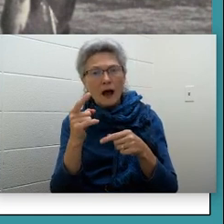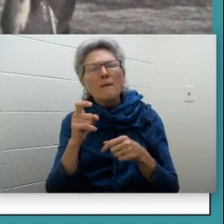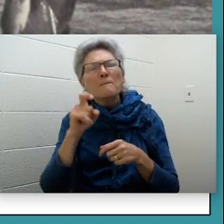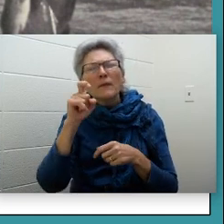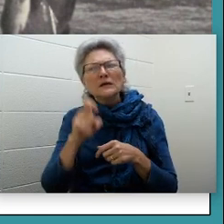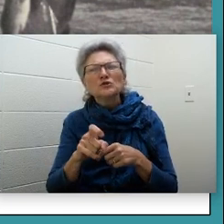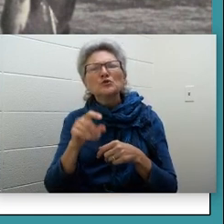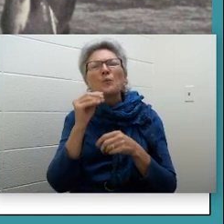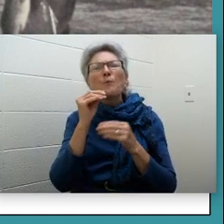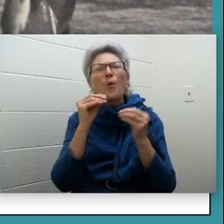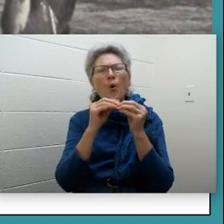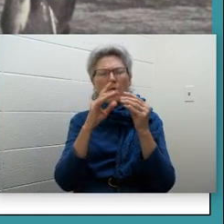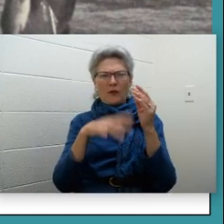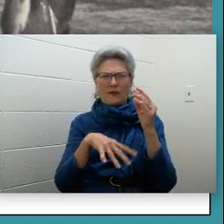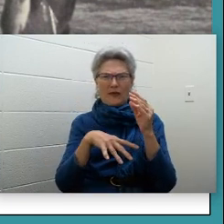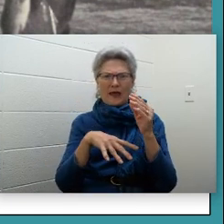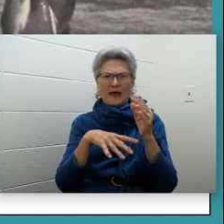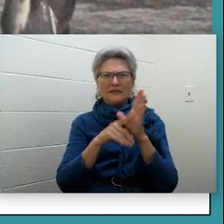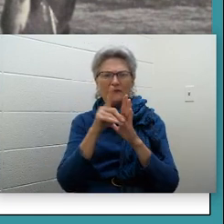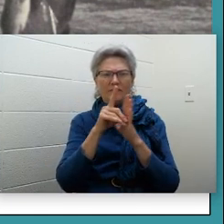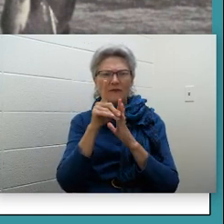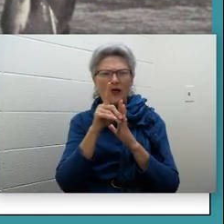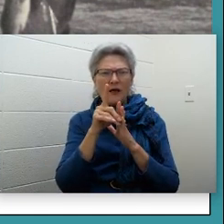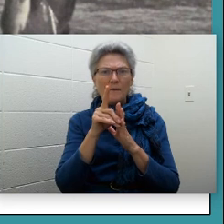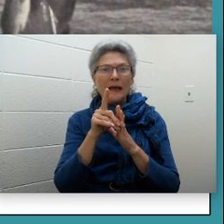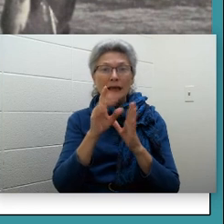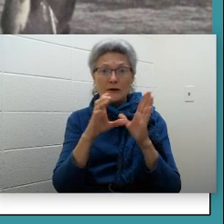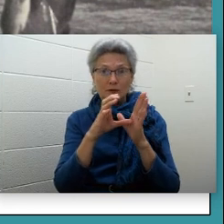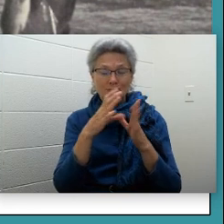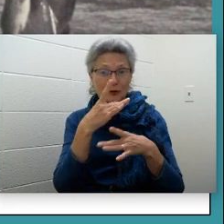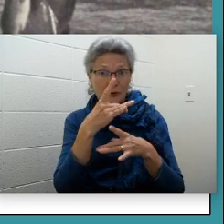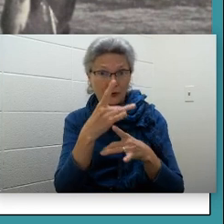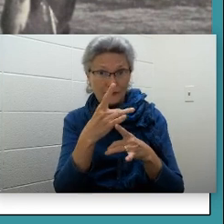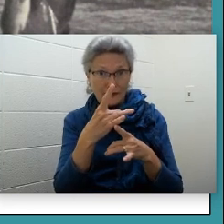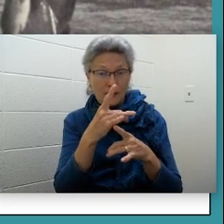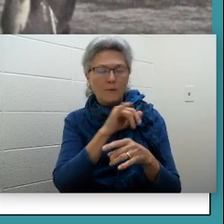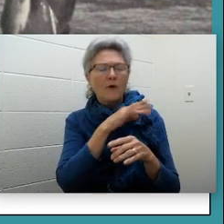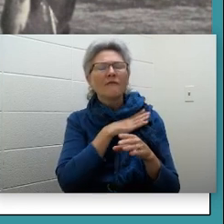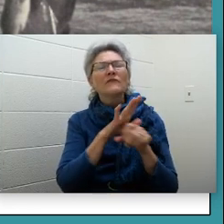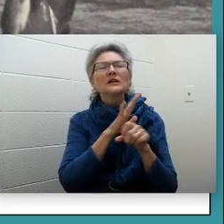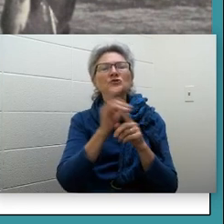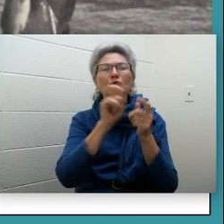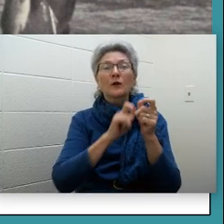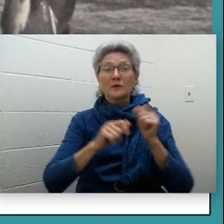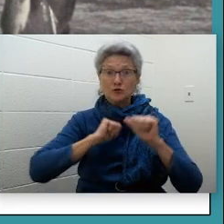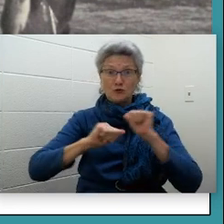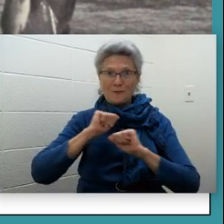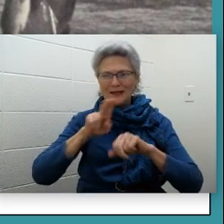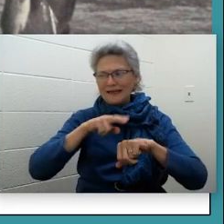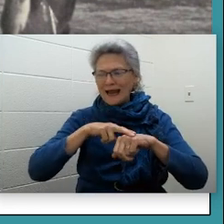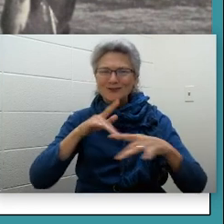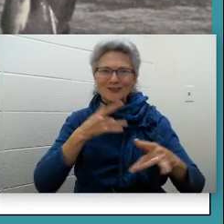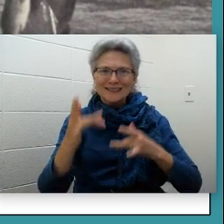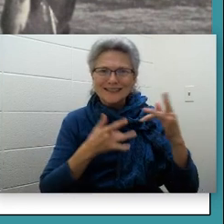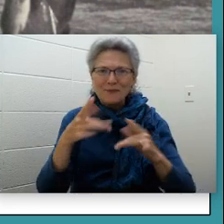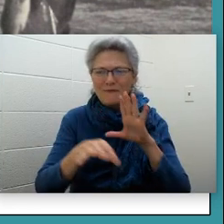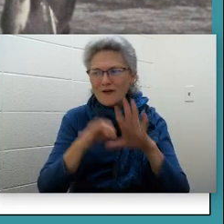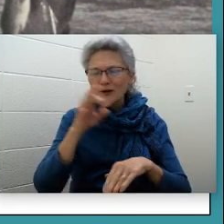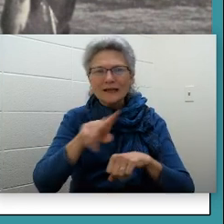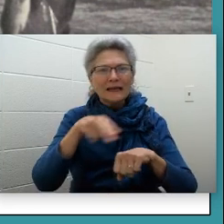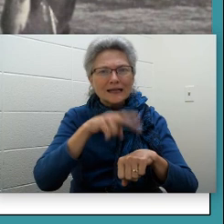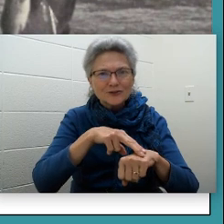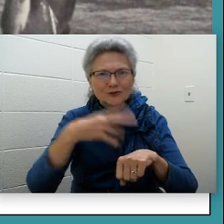create appealing characters. Burroughs fills his writing with drama. It is the natural excitement found in the